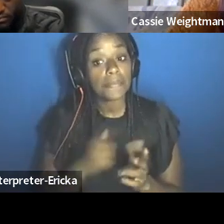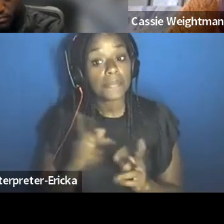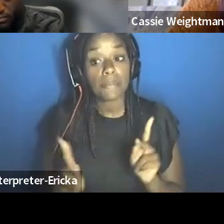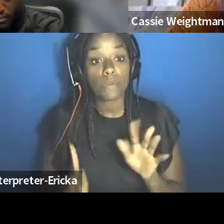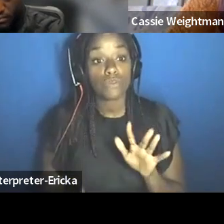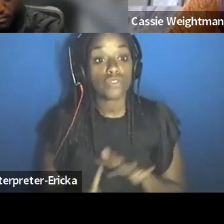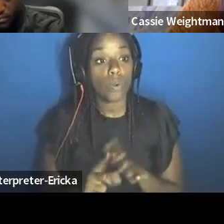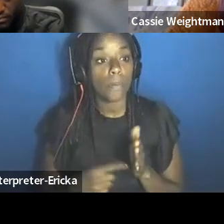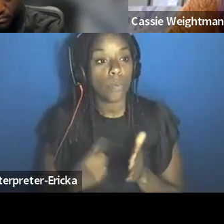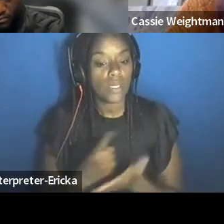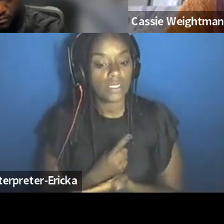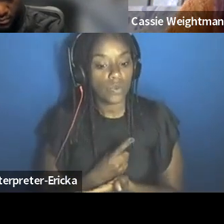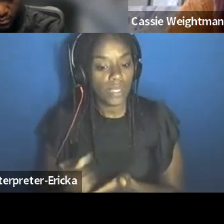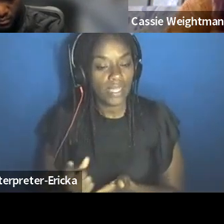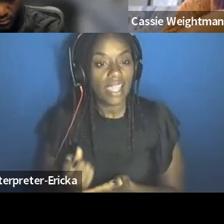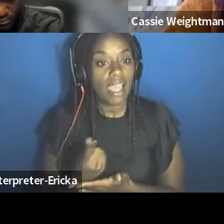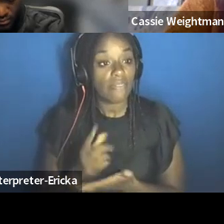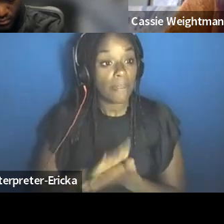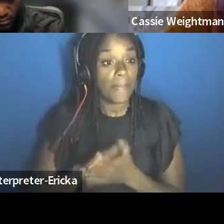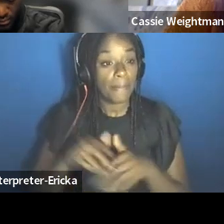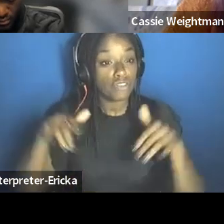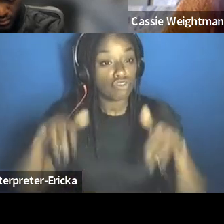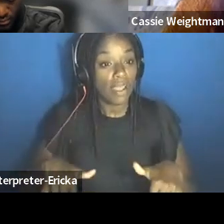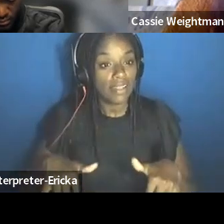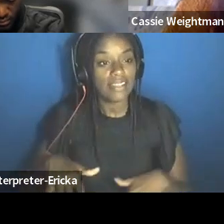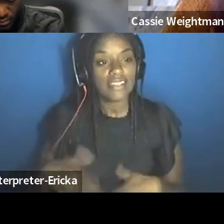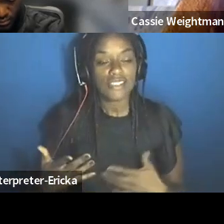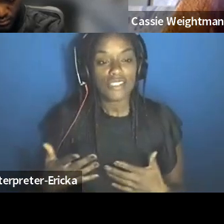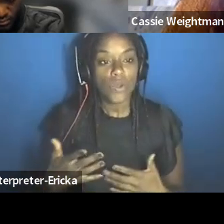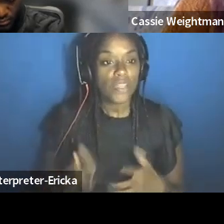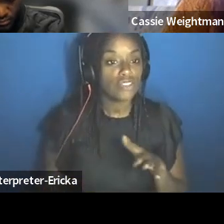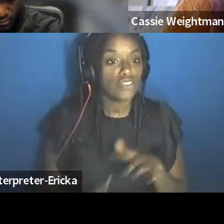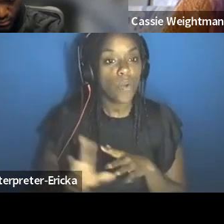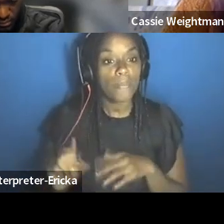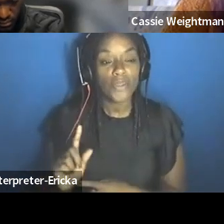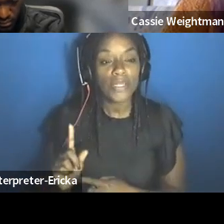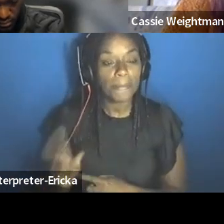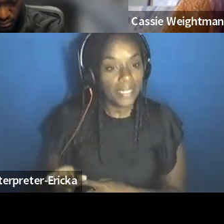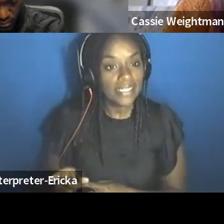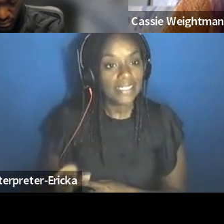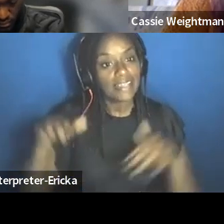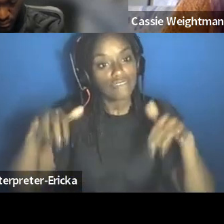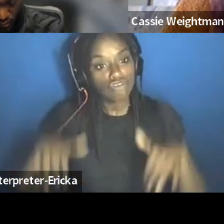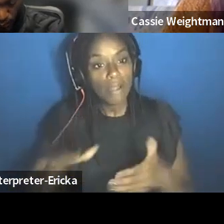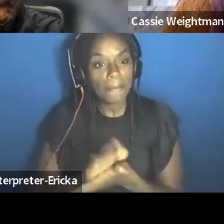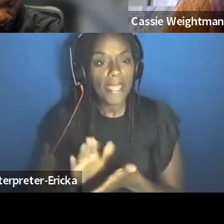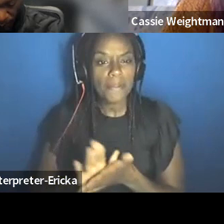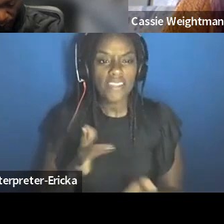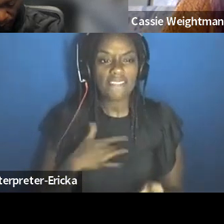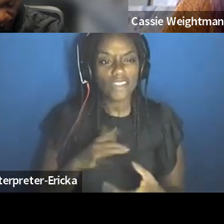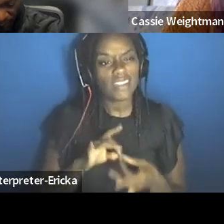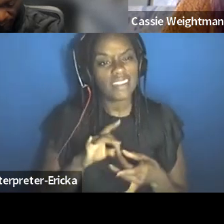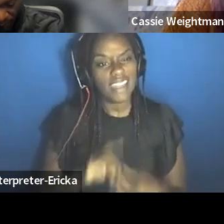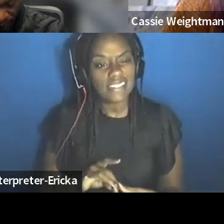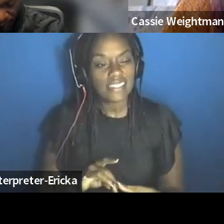a week and they want to shred. So they come in for 30 minutes, but they feel connected. They feel like they're, you know, like doing something. They're not ready